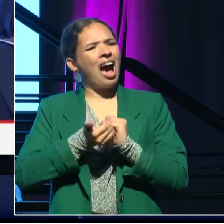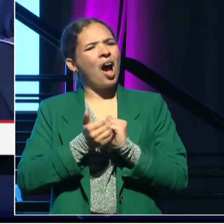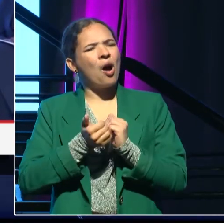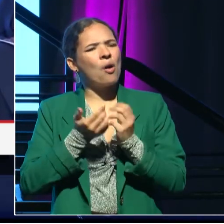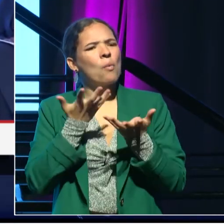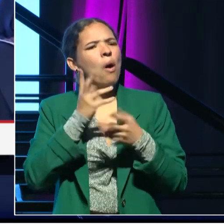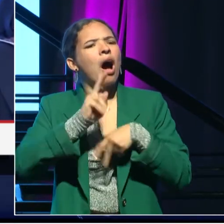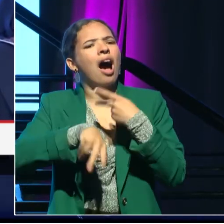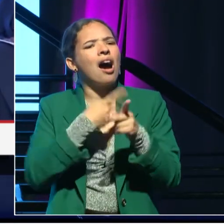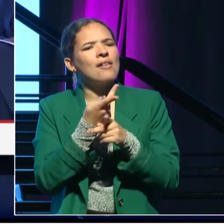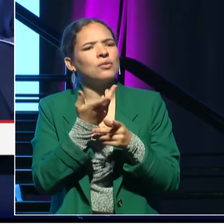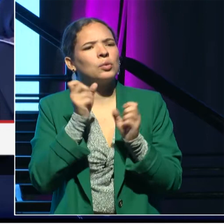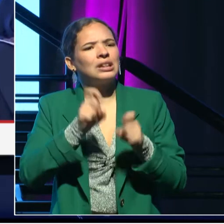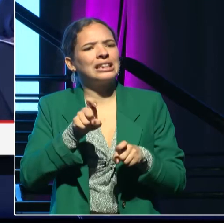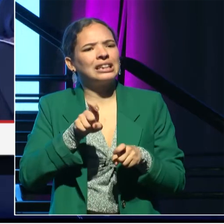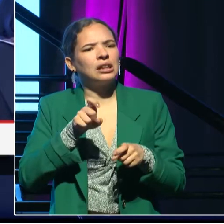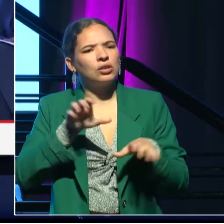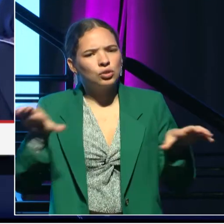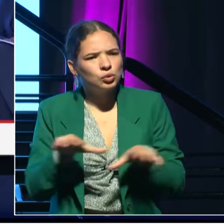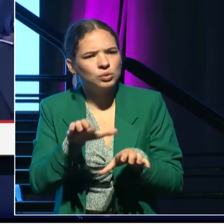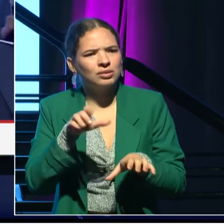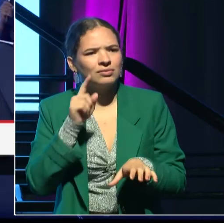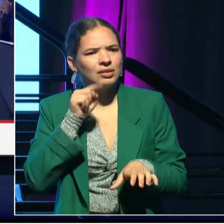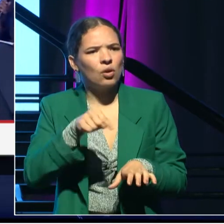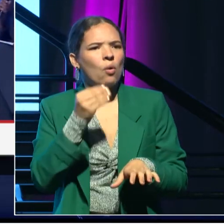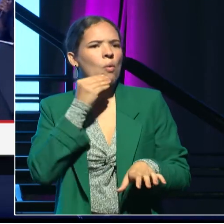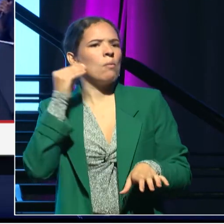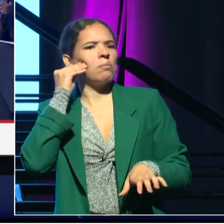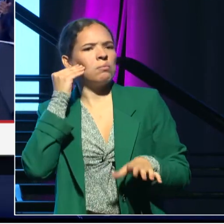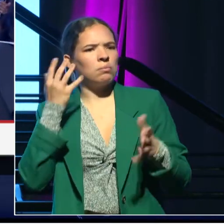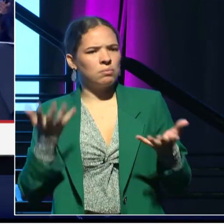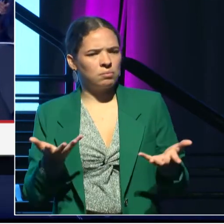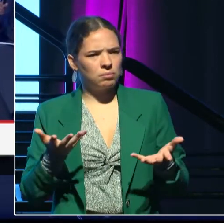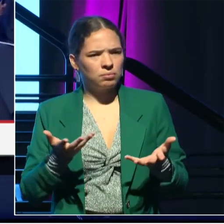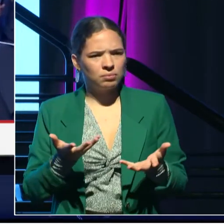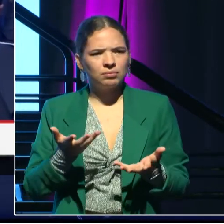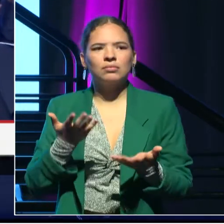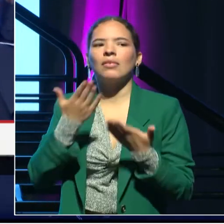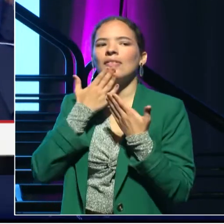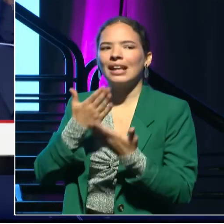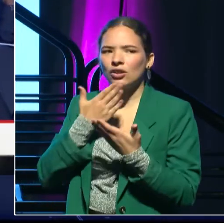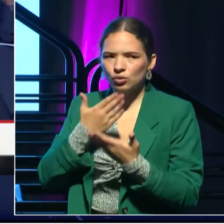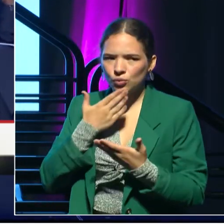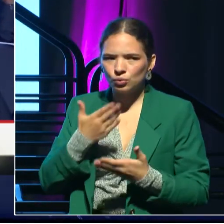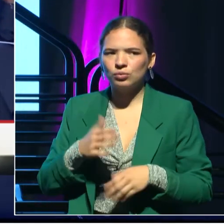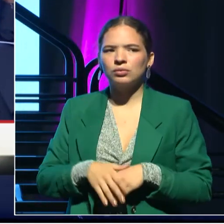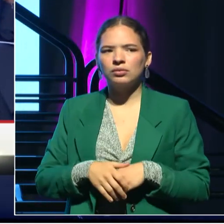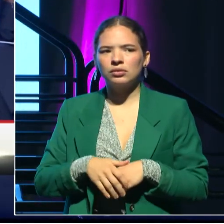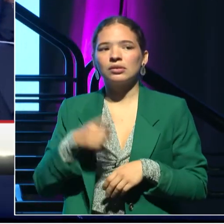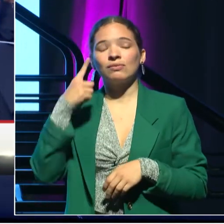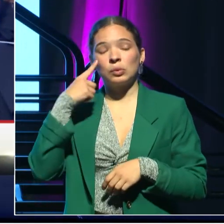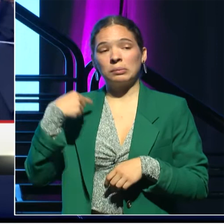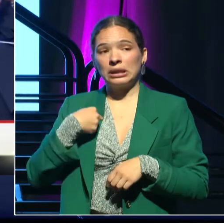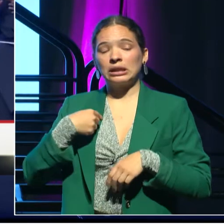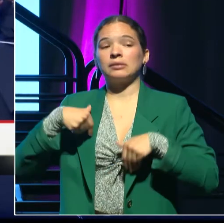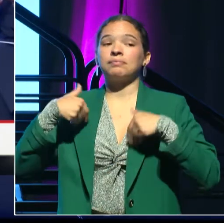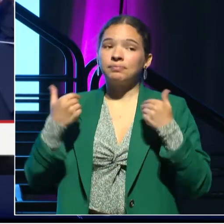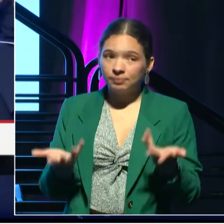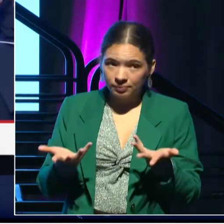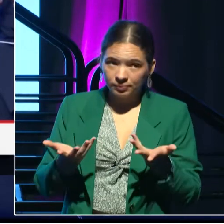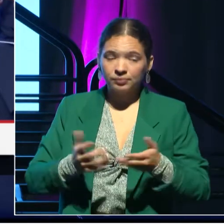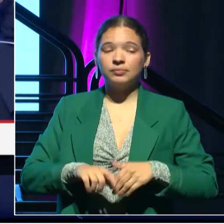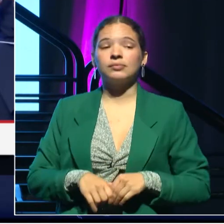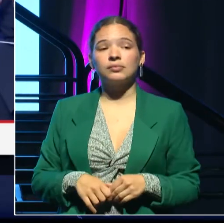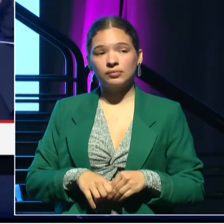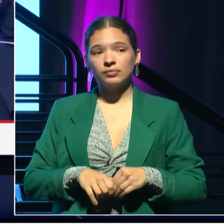that people should be employing right in their own backyards. Thank you for that. So it's, to me, things